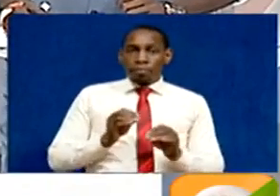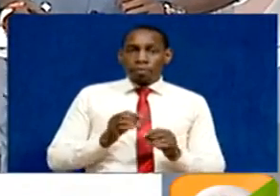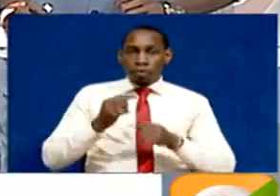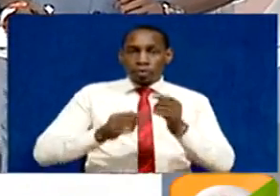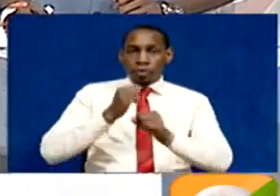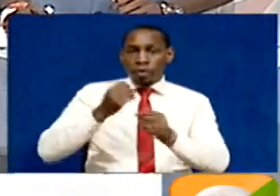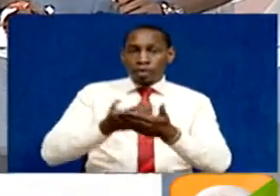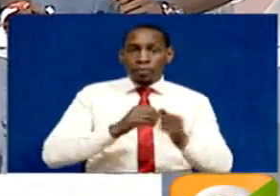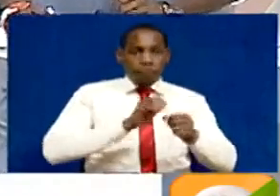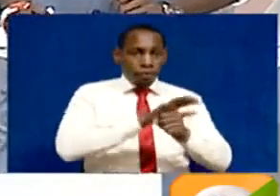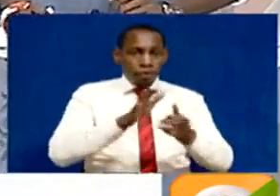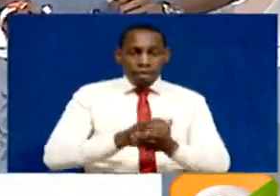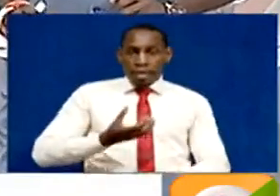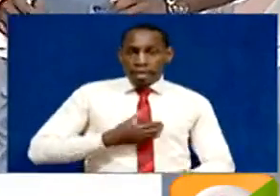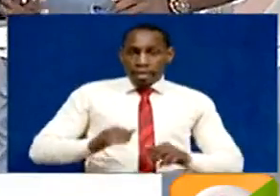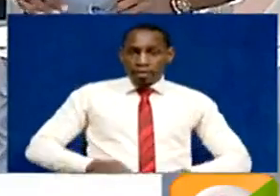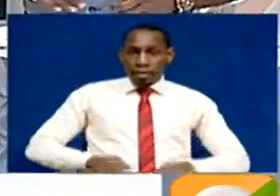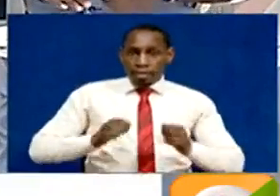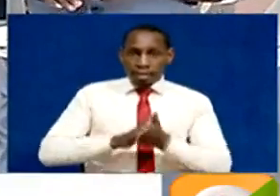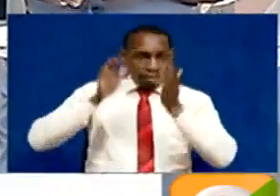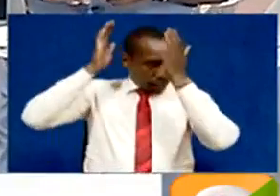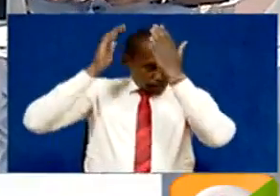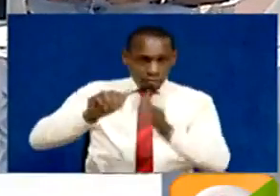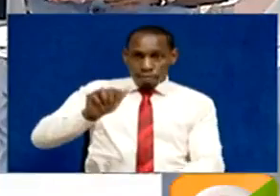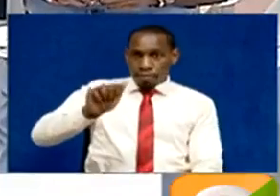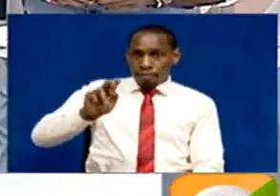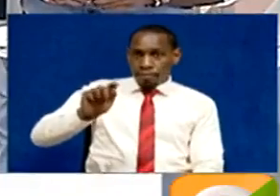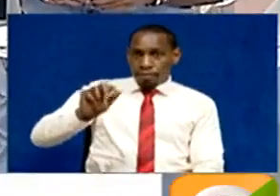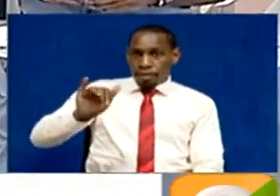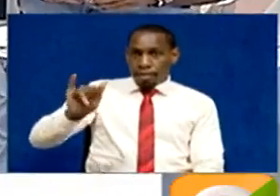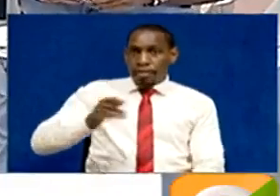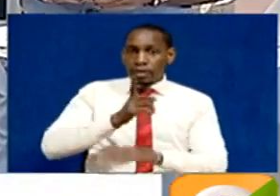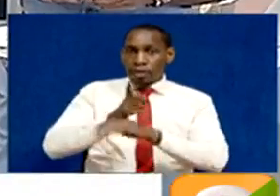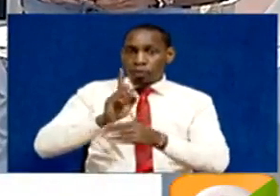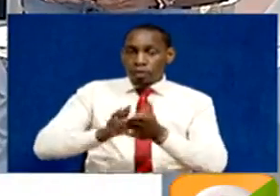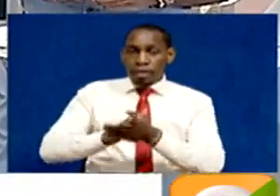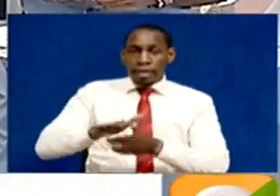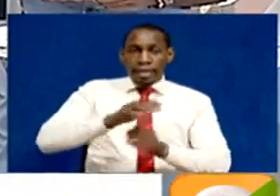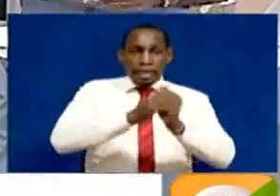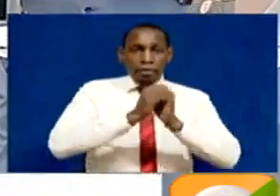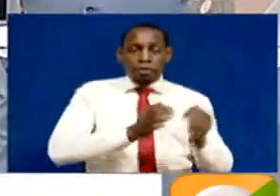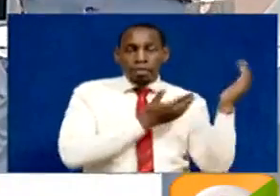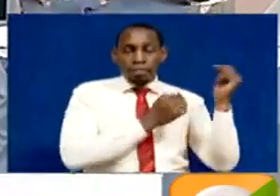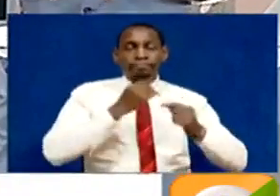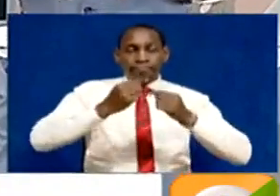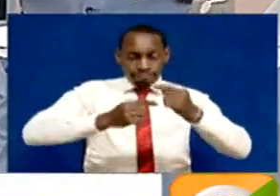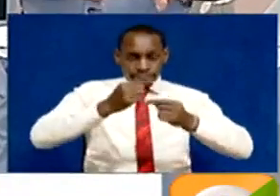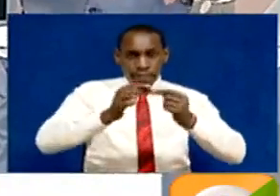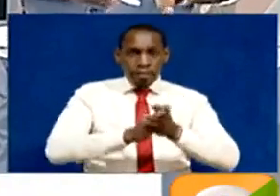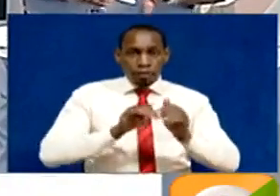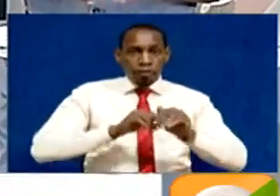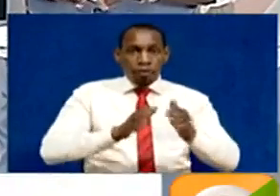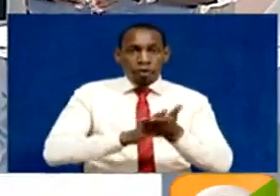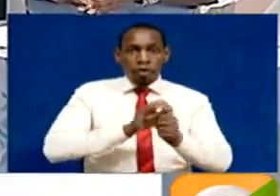fight against COVID-19. The council's chair, Archbishop Anthony Muheria, cautioned that places of worship will be expected to continue